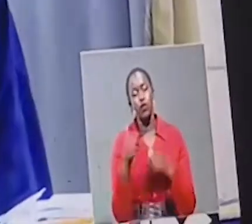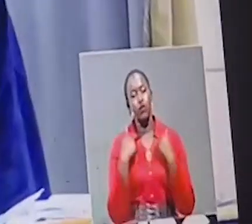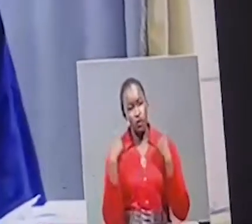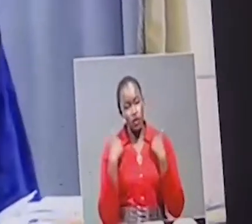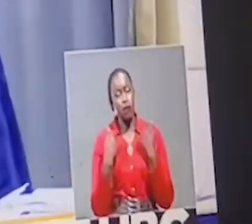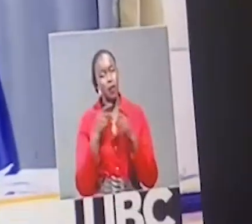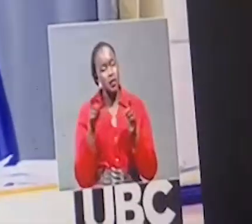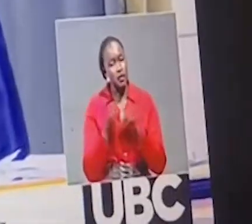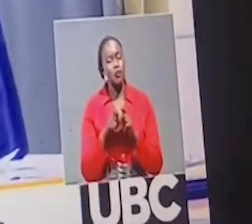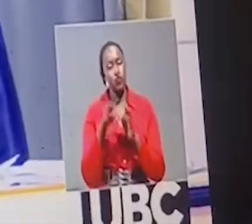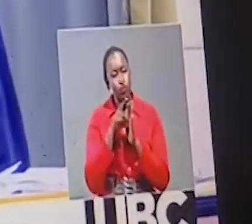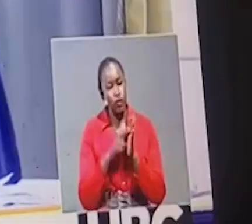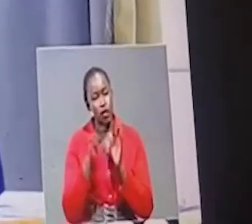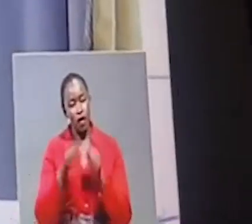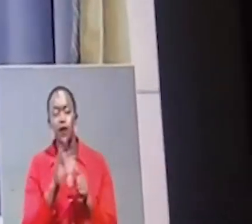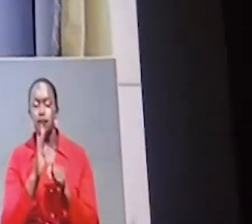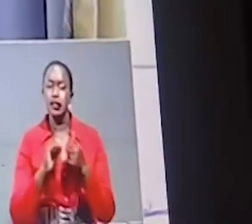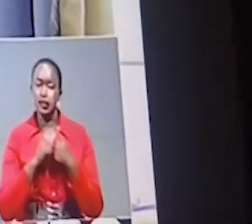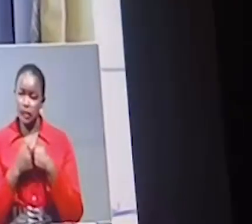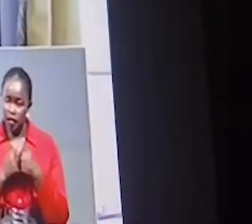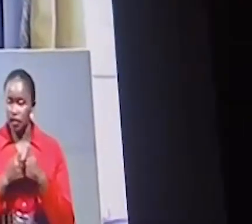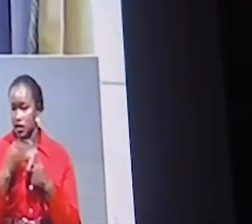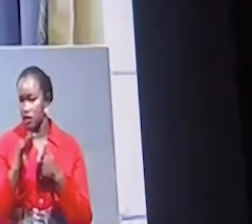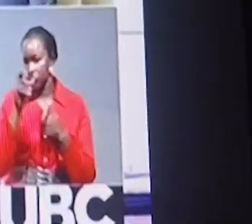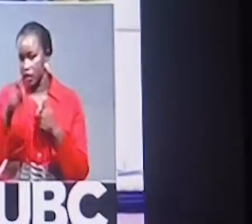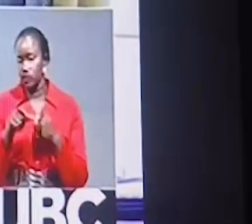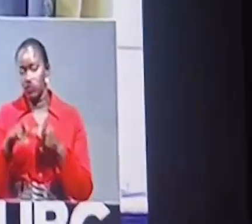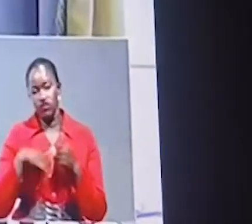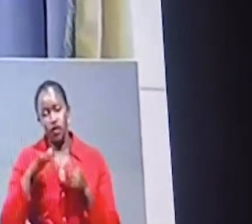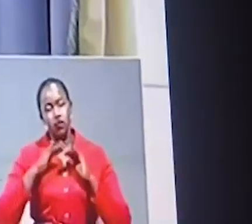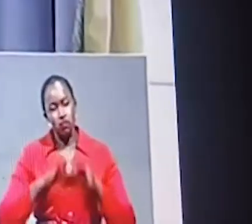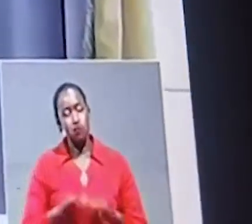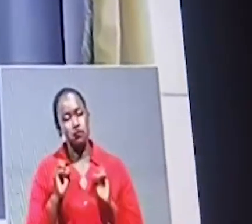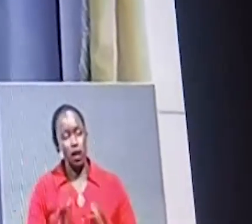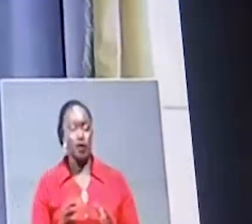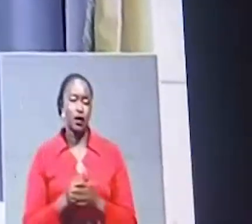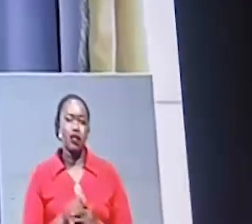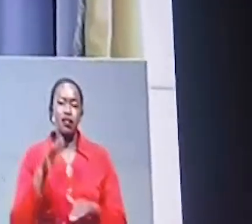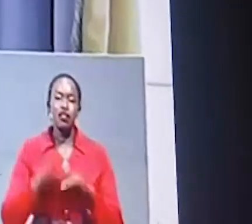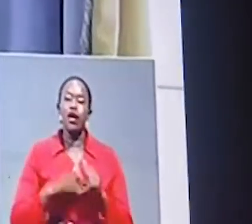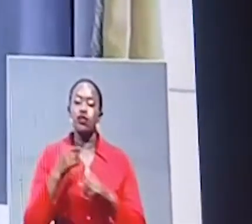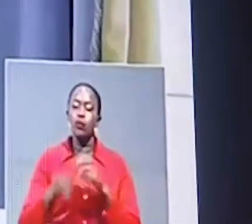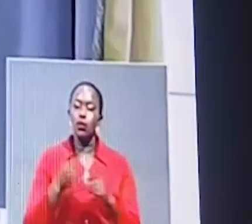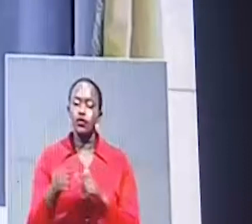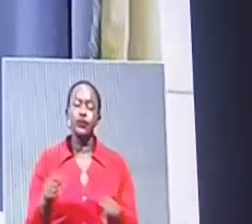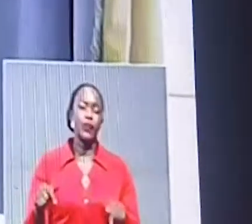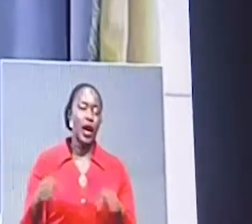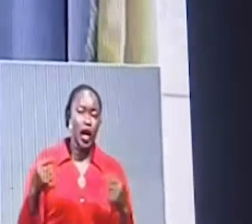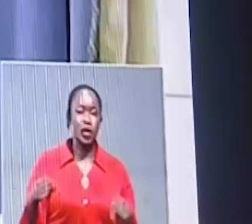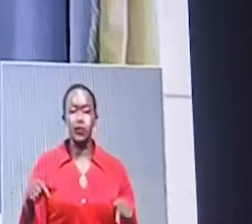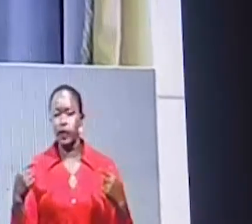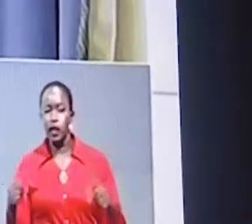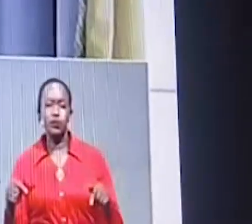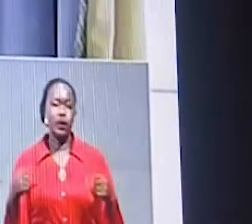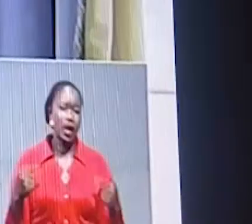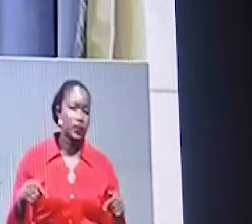ruling can be challenged in case one is uncomfortable with it. Instead of us continuing to argue about it,